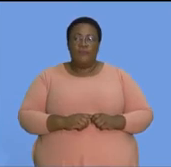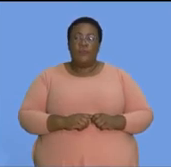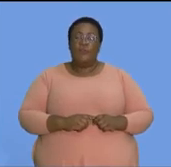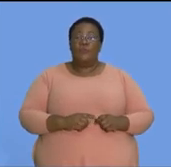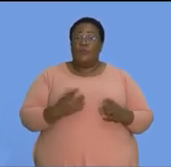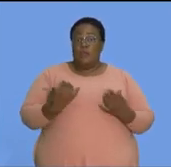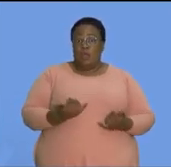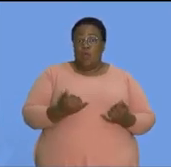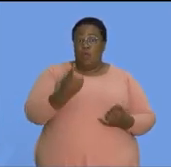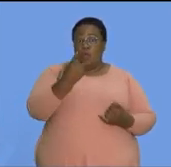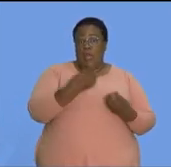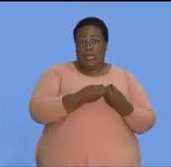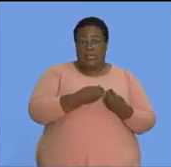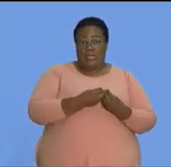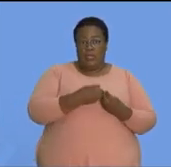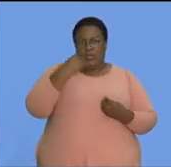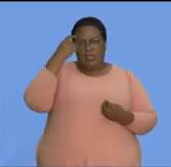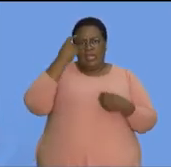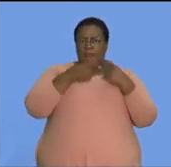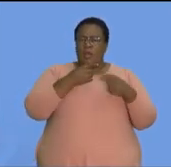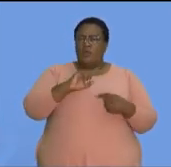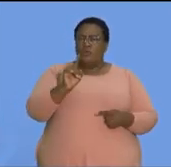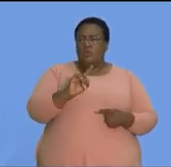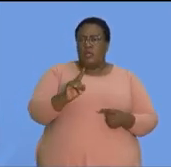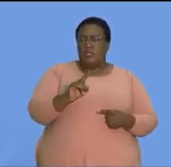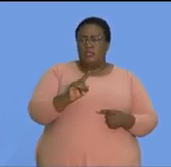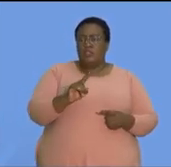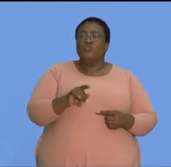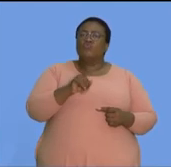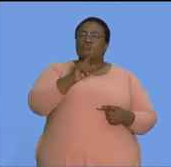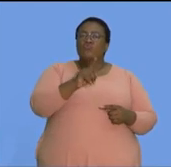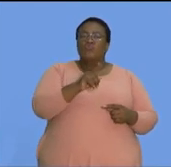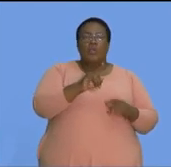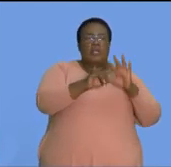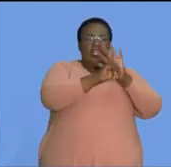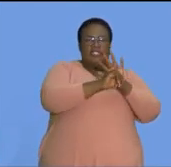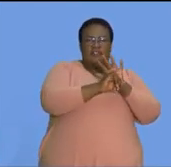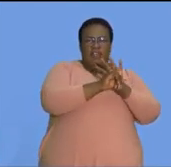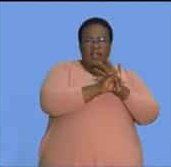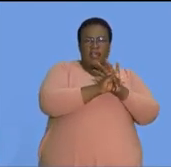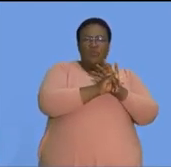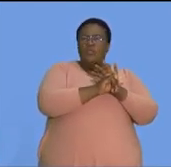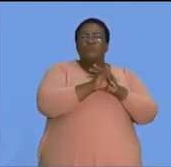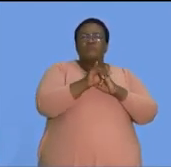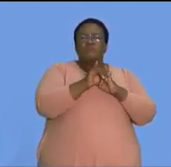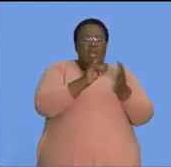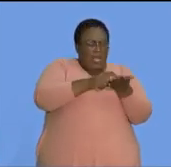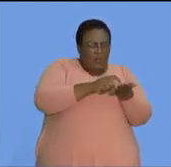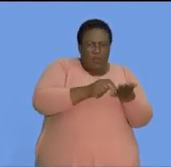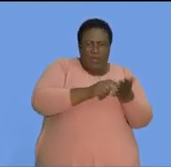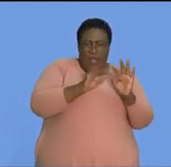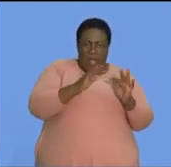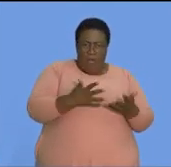you also need to be thinking about is how you can identify what equation to use when answering a question